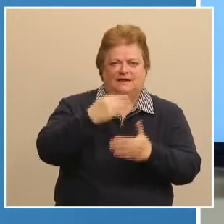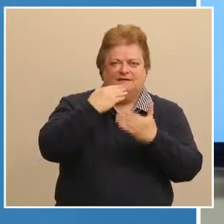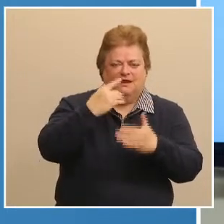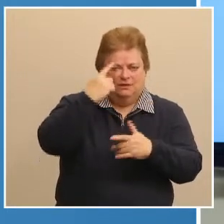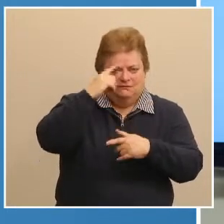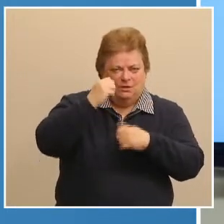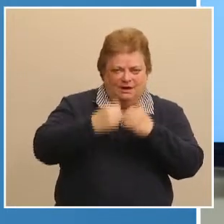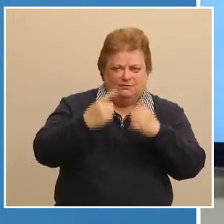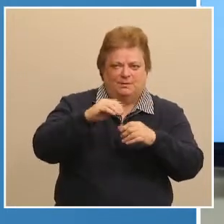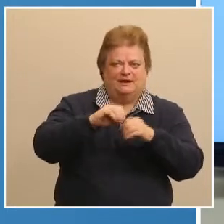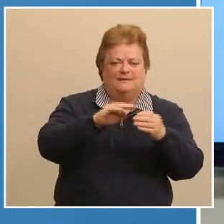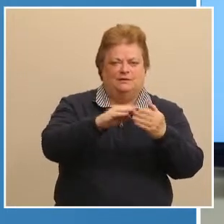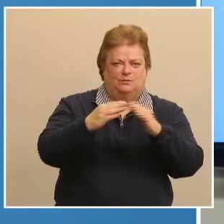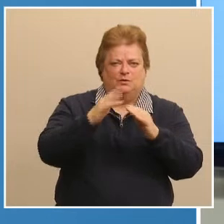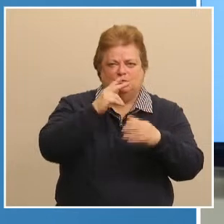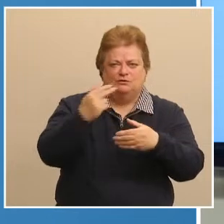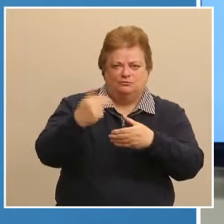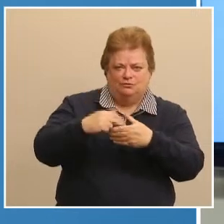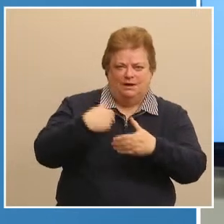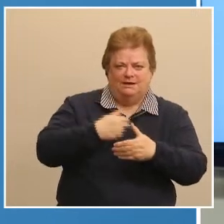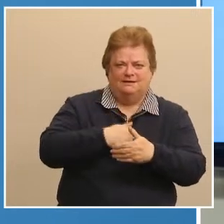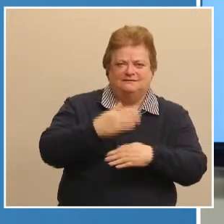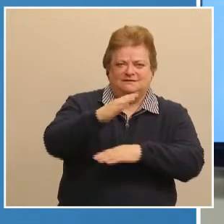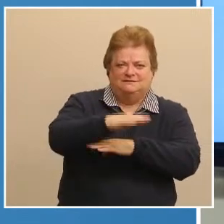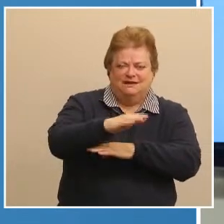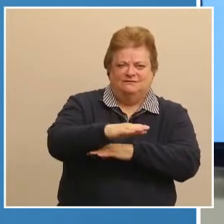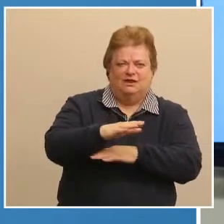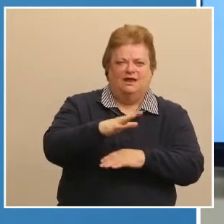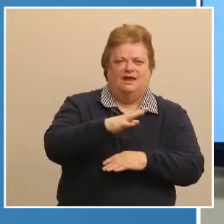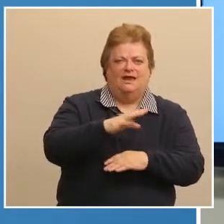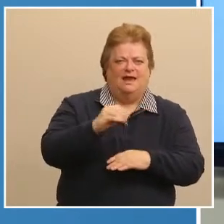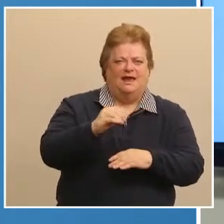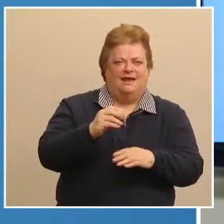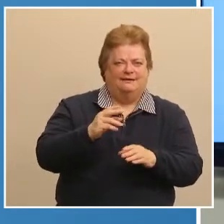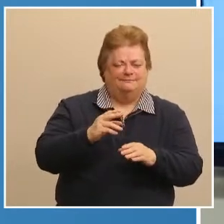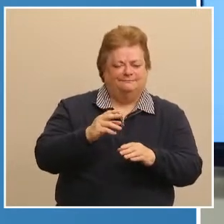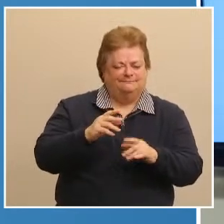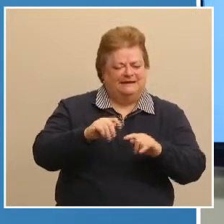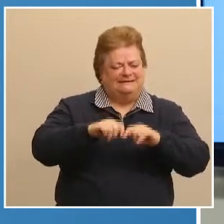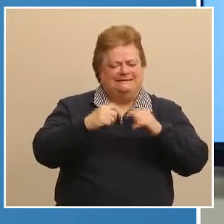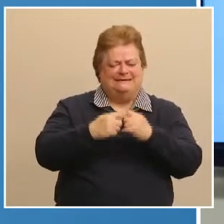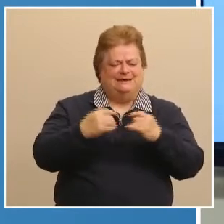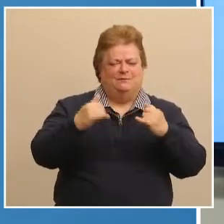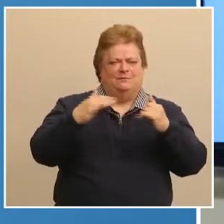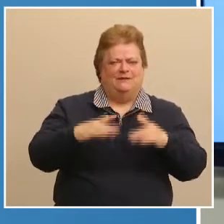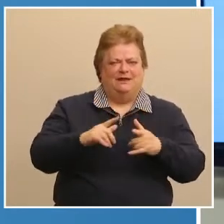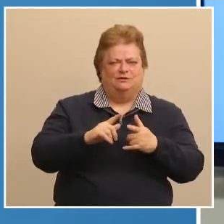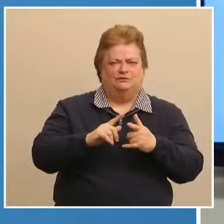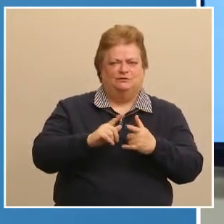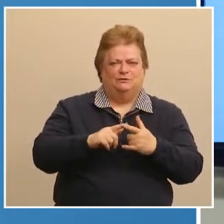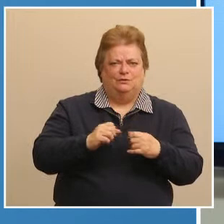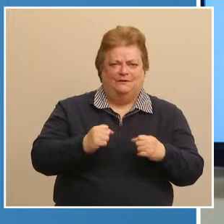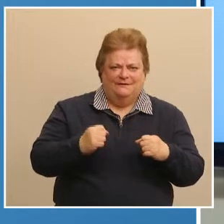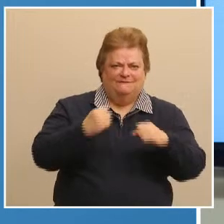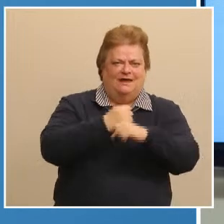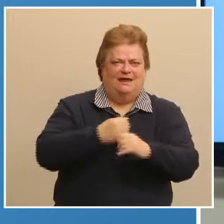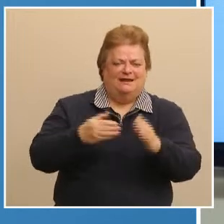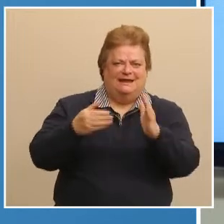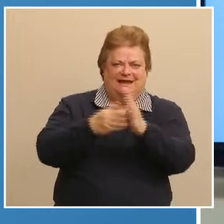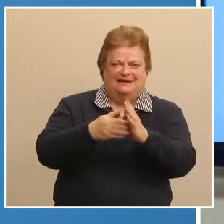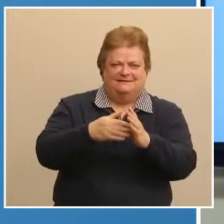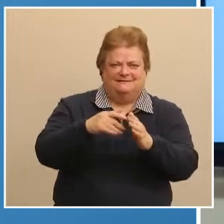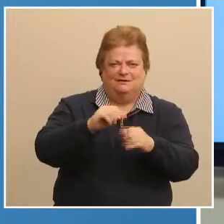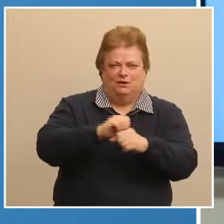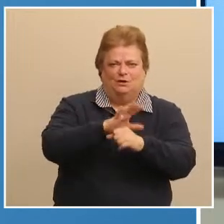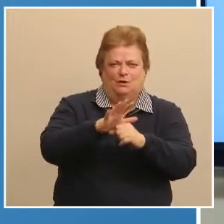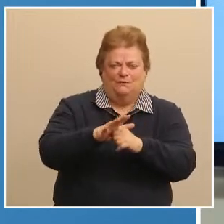everyone in our community for joining us this afternoon and for being team players in this matchup against an invisible opponent. The actions that